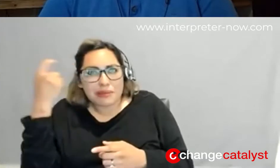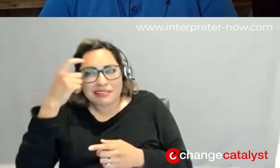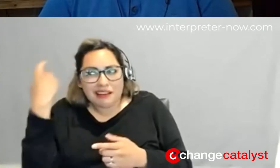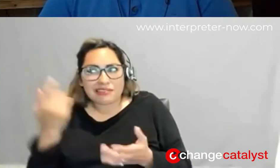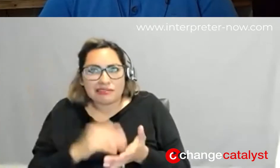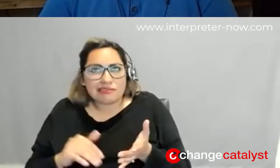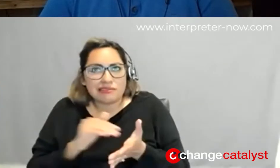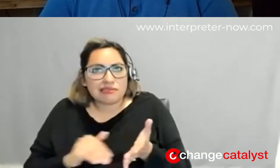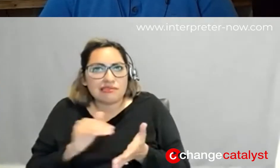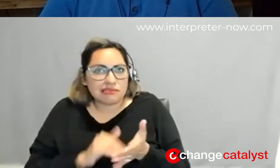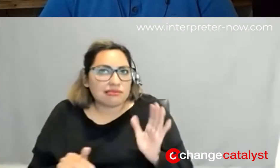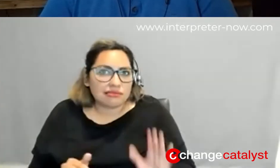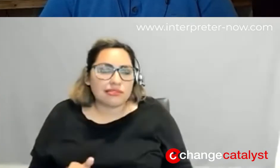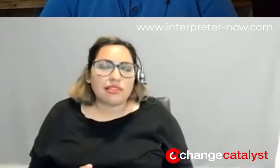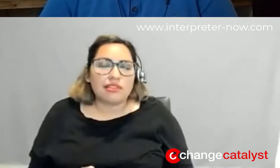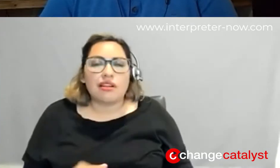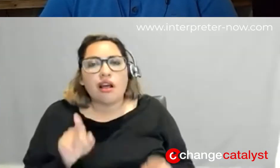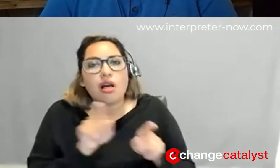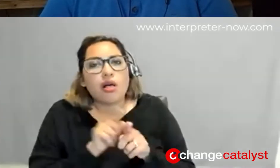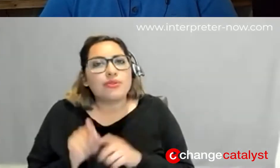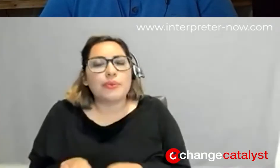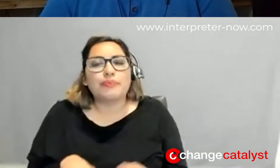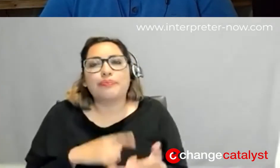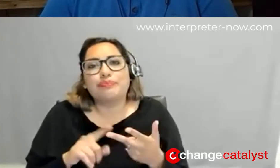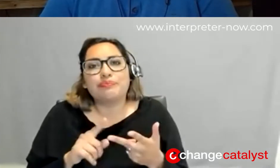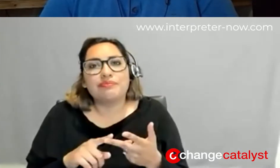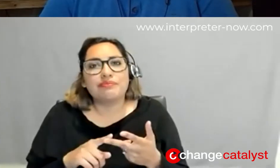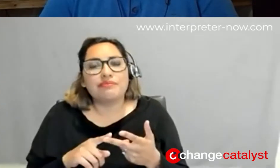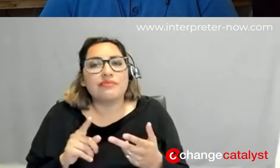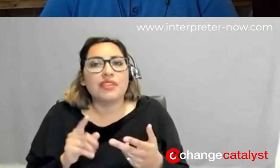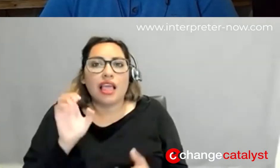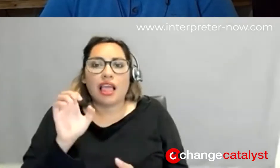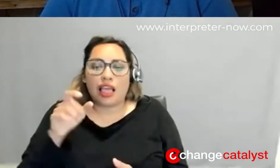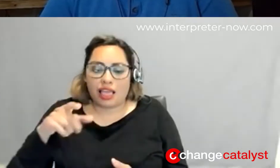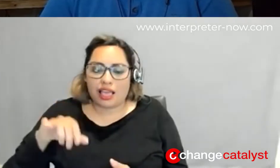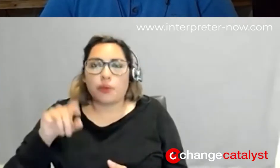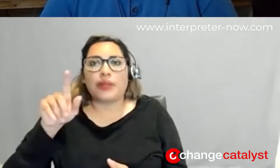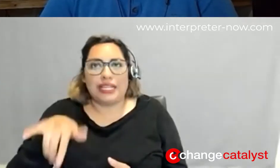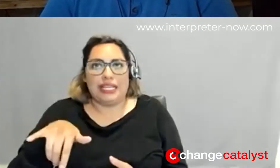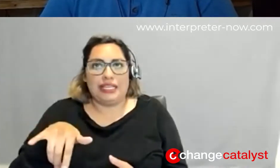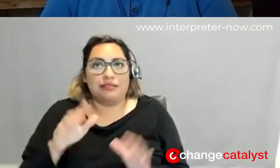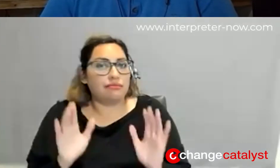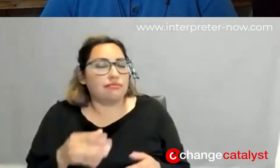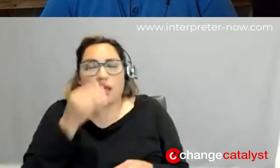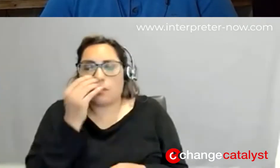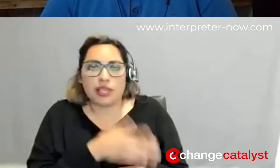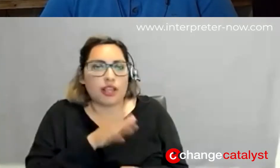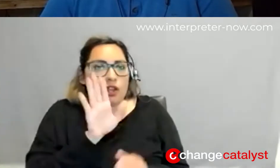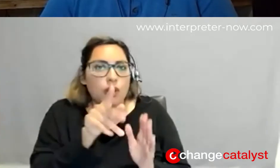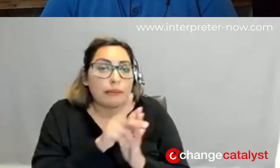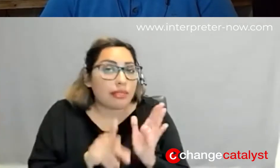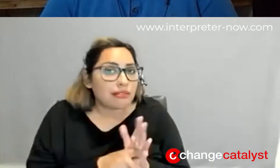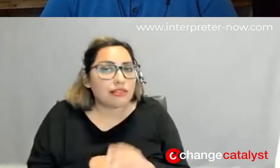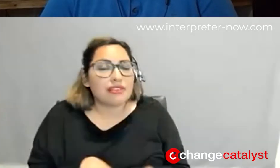then the last thing I would say, equity. Mm-hmm. I don't care what your policies are. I don't